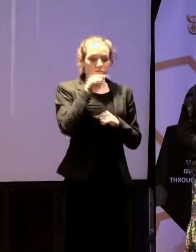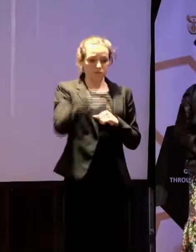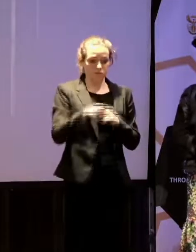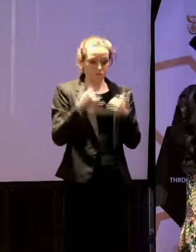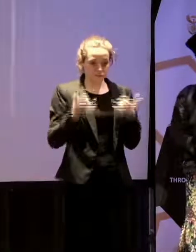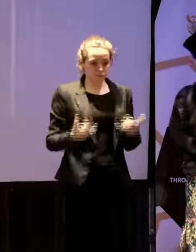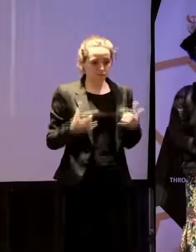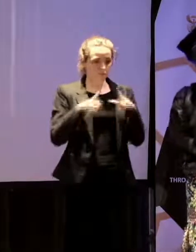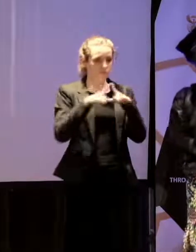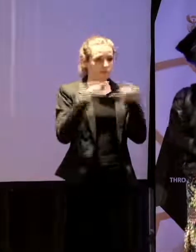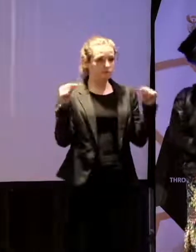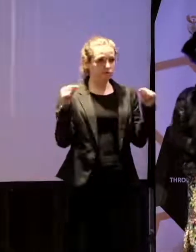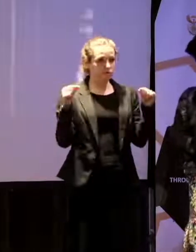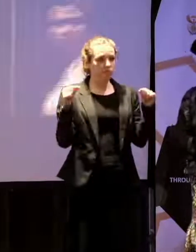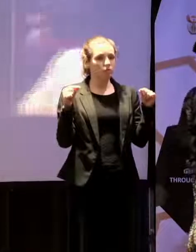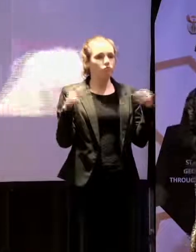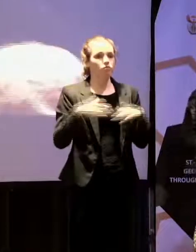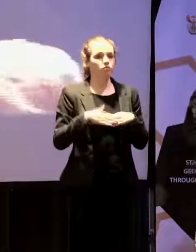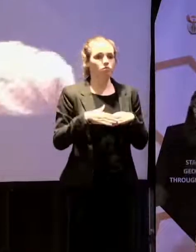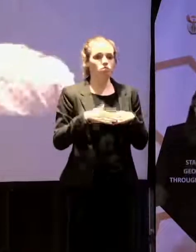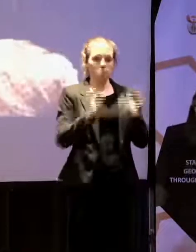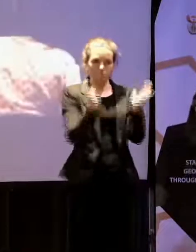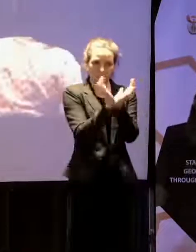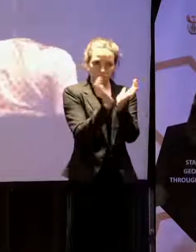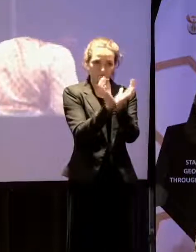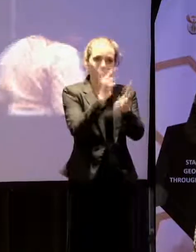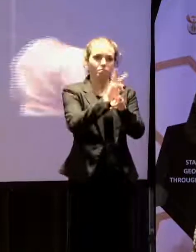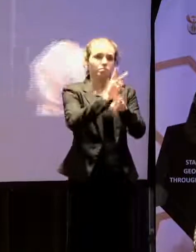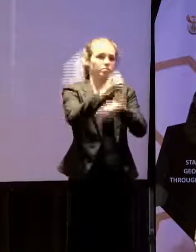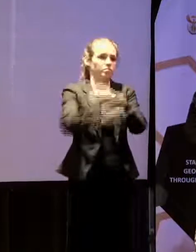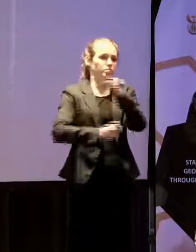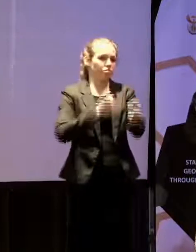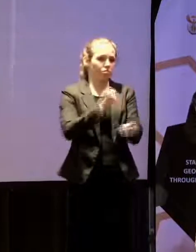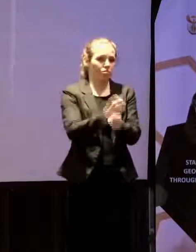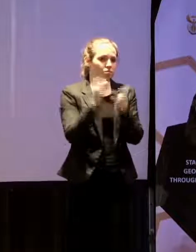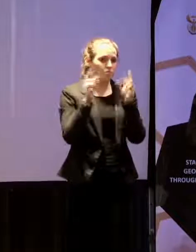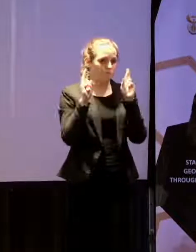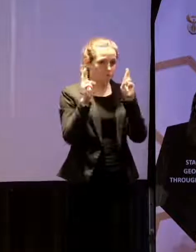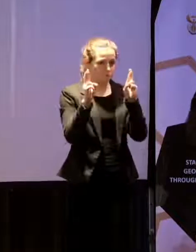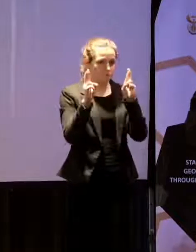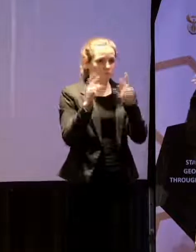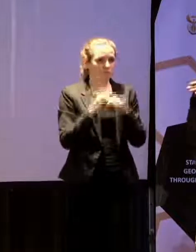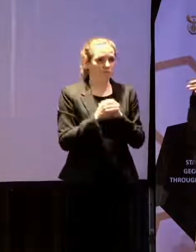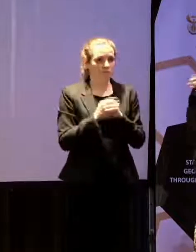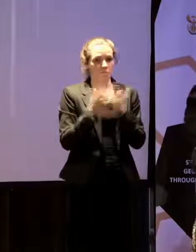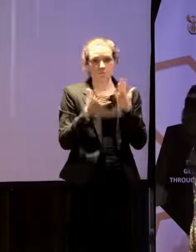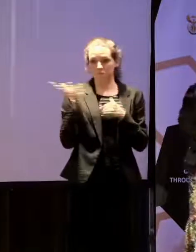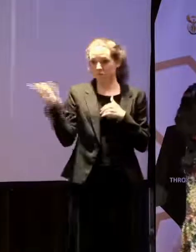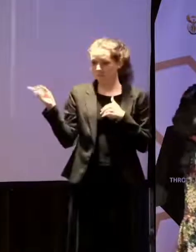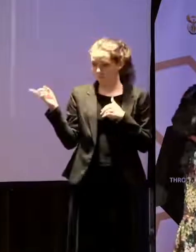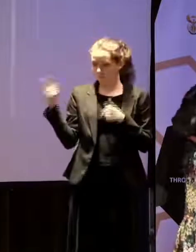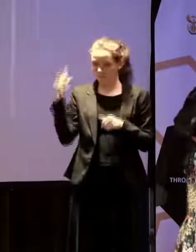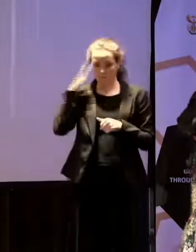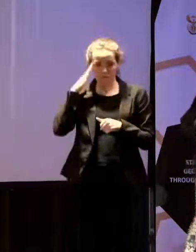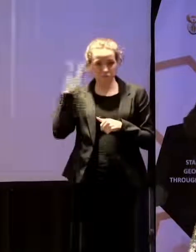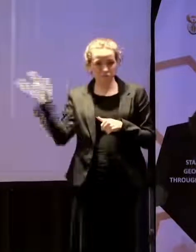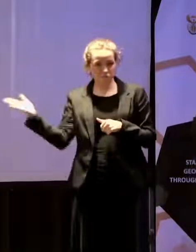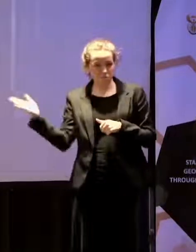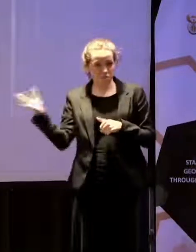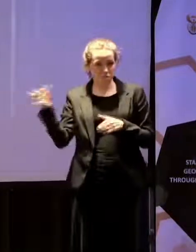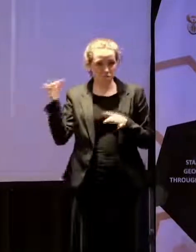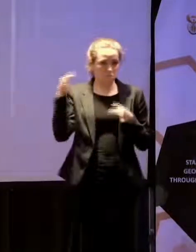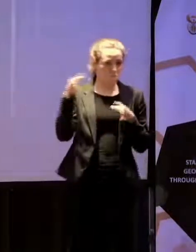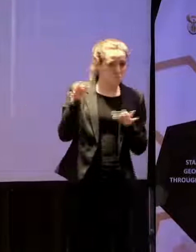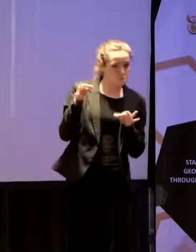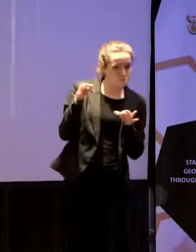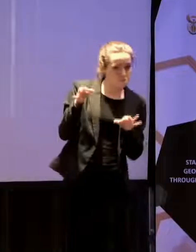now, we hope to meet again next year, either on paper, Mr. Mavumengwana,